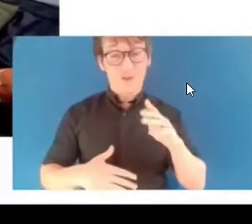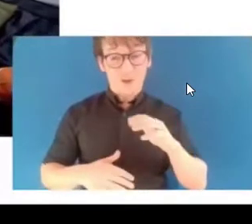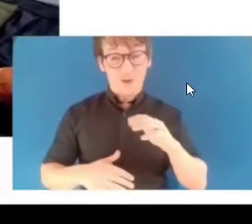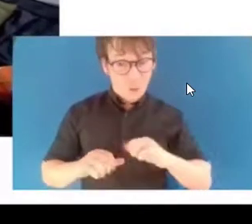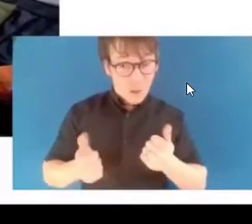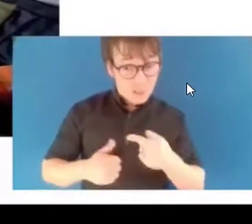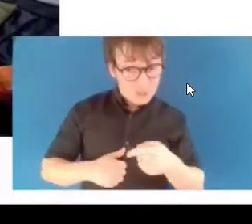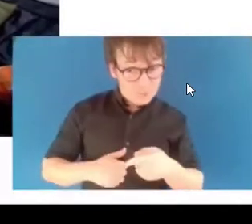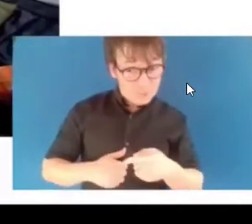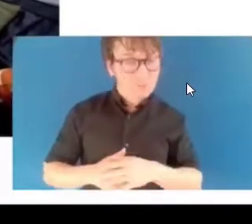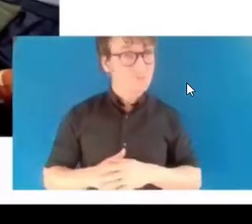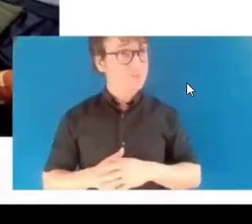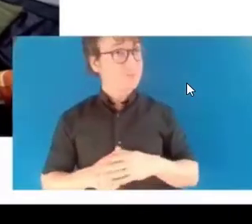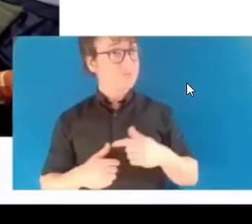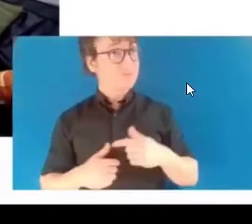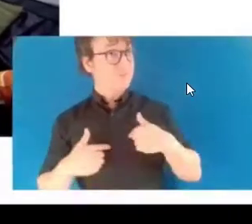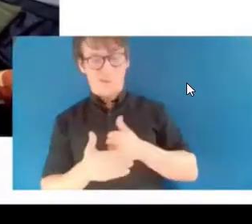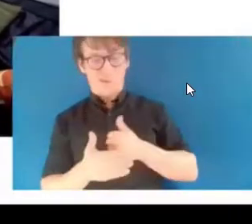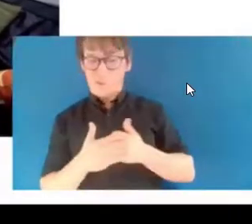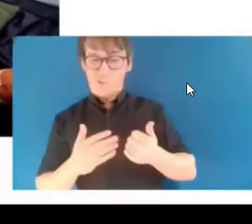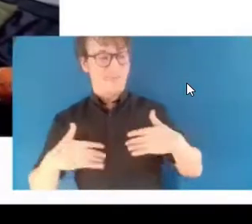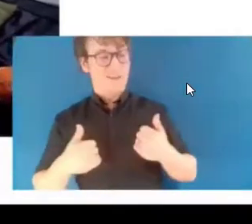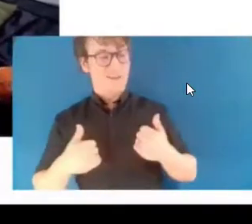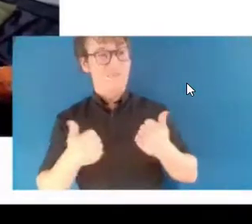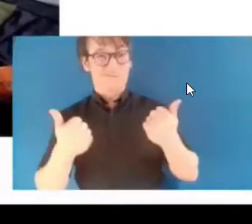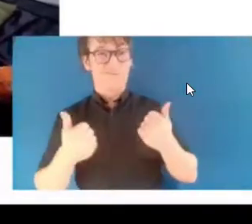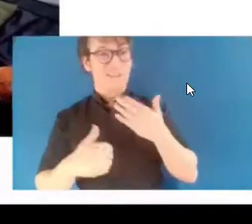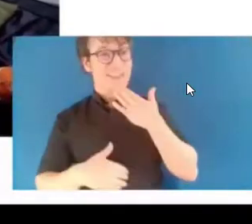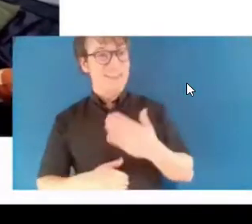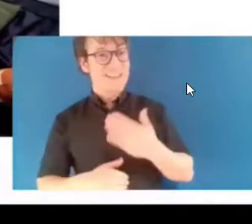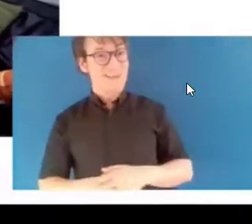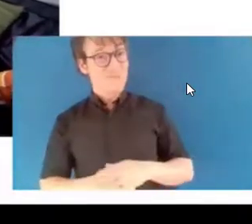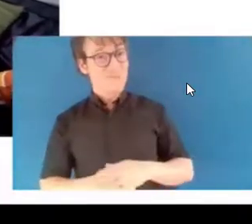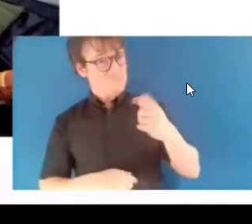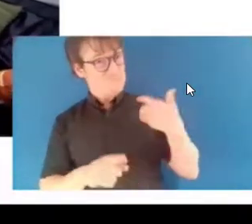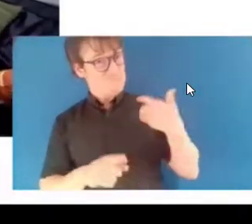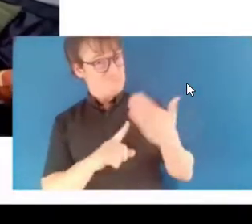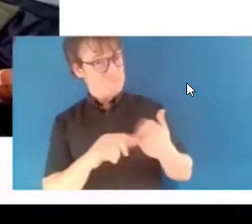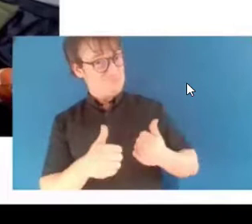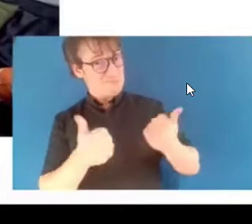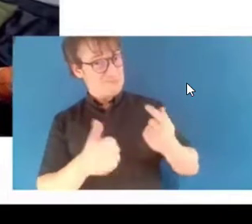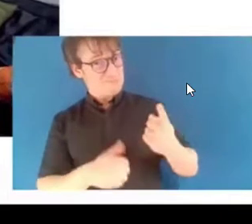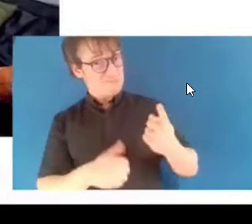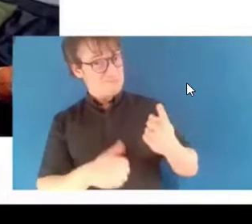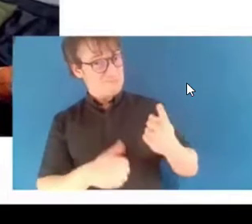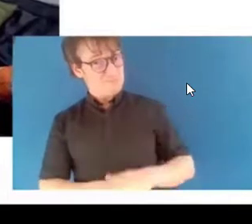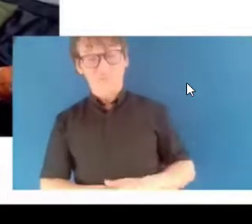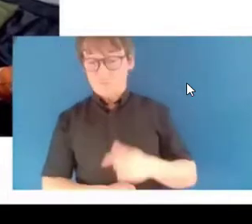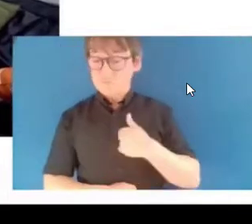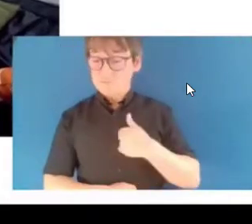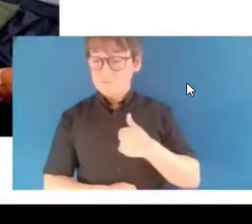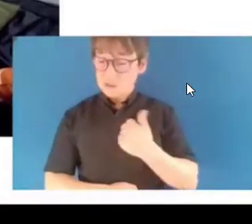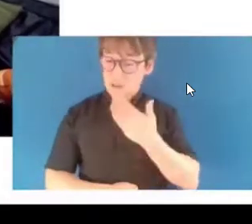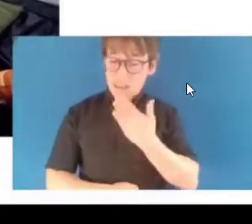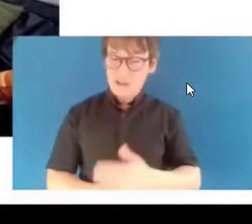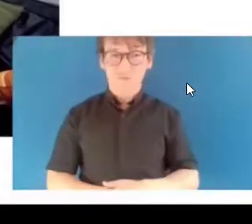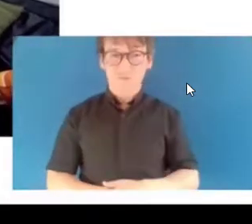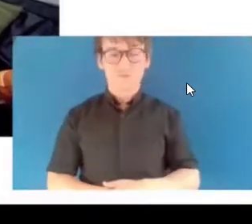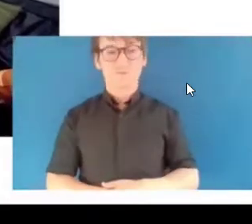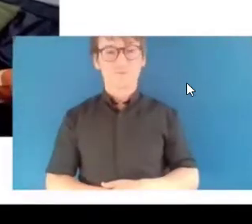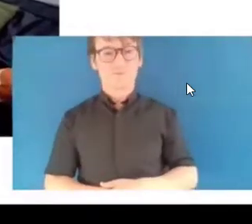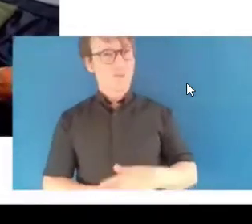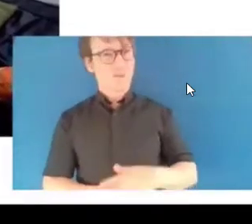you? How are you? I'm always feeling good. Thank you. How's it going? I'm